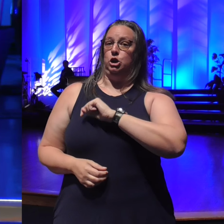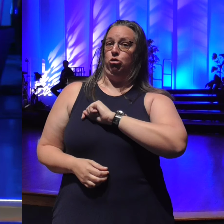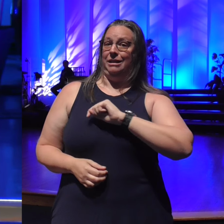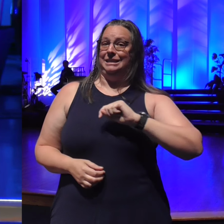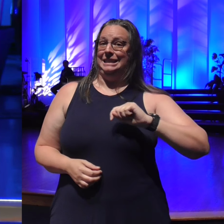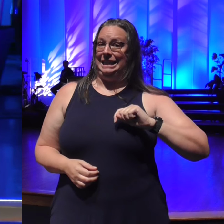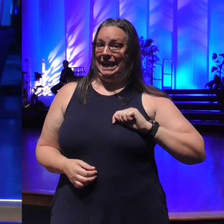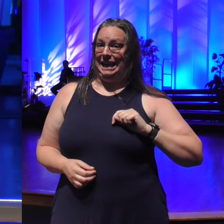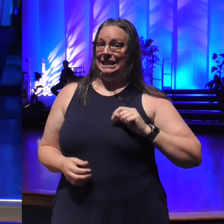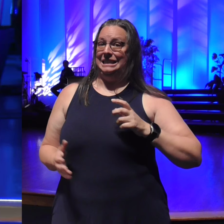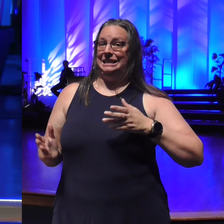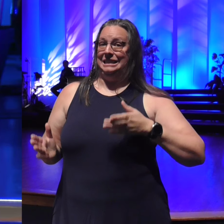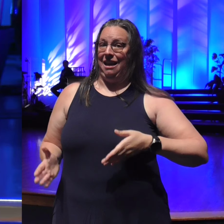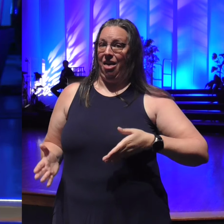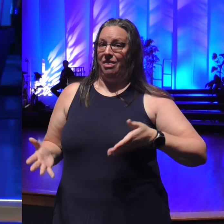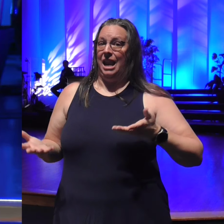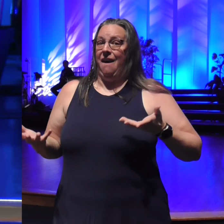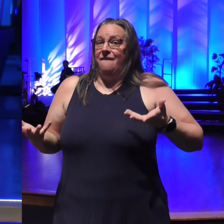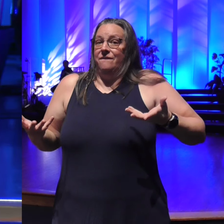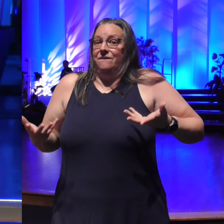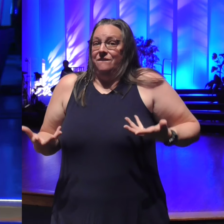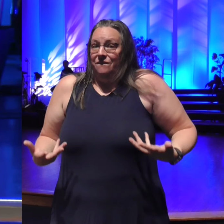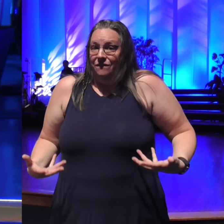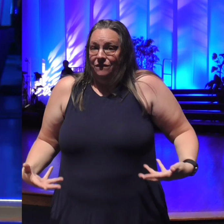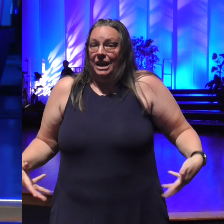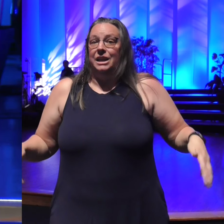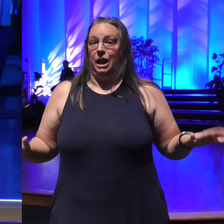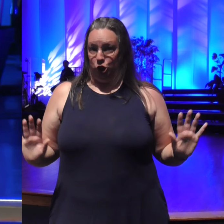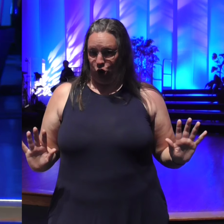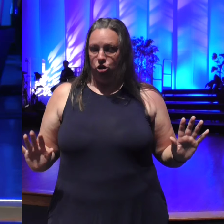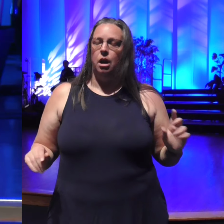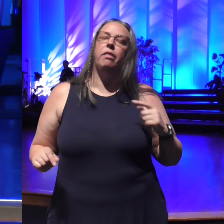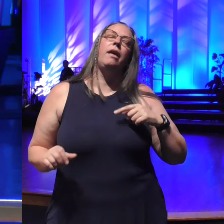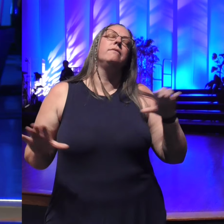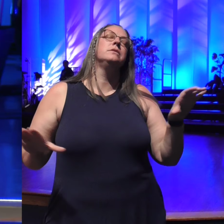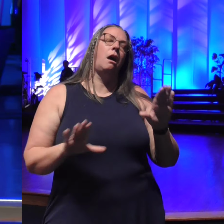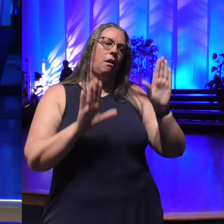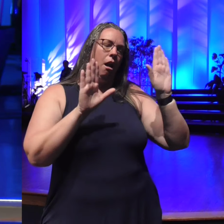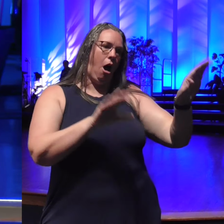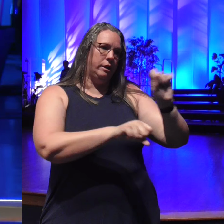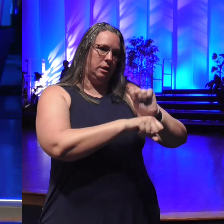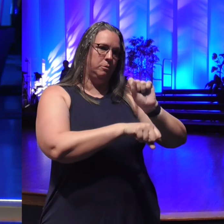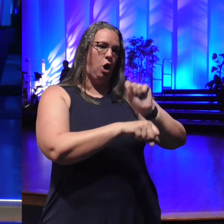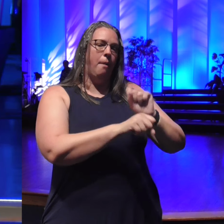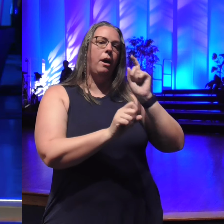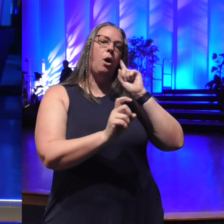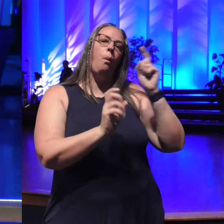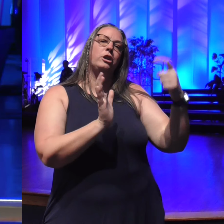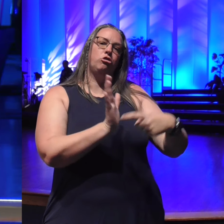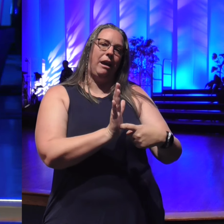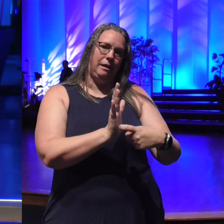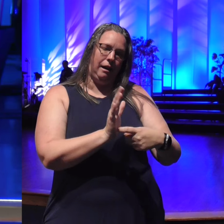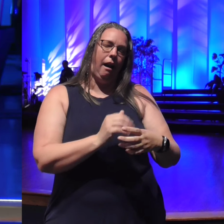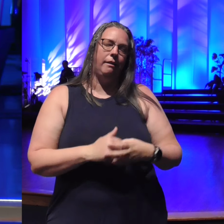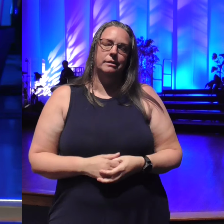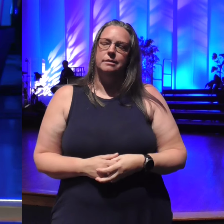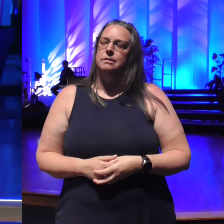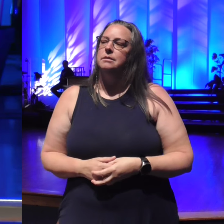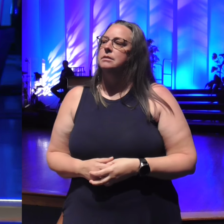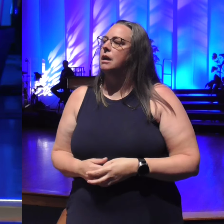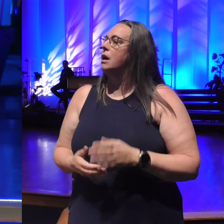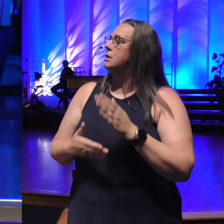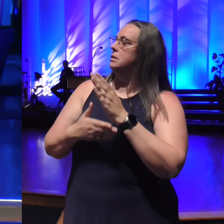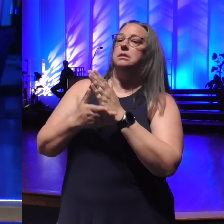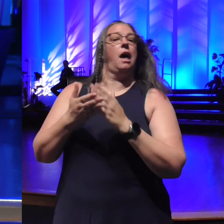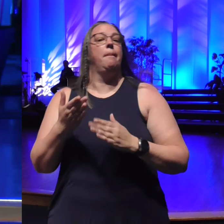have served in the last fiscal year have done a really awesome job. And I just want to take a moment to acknowledge all of them, some